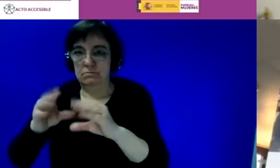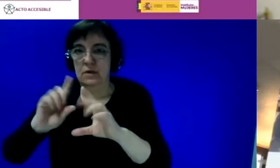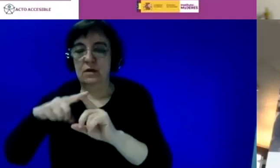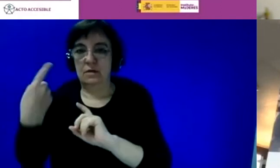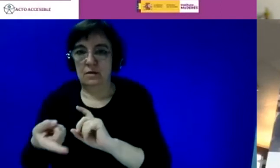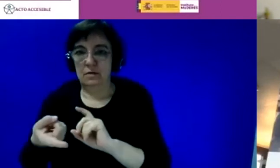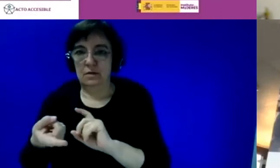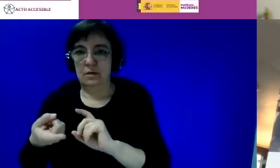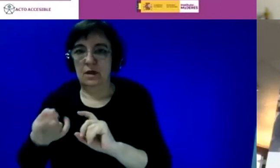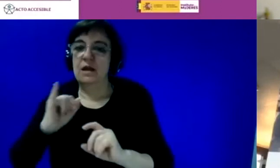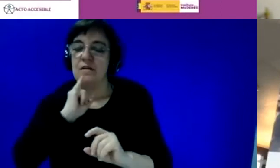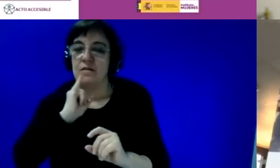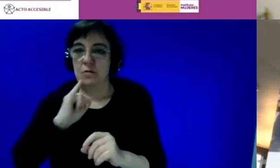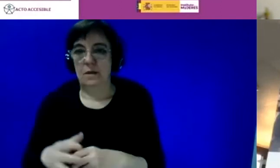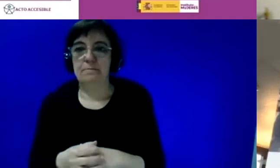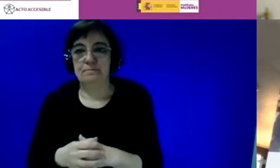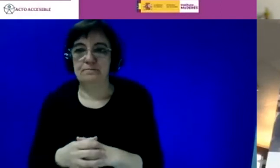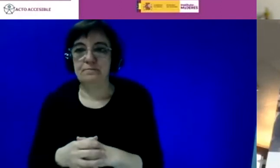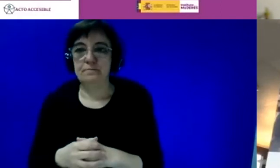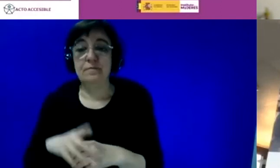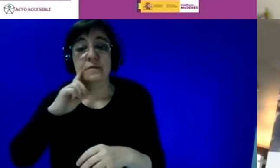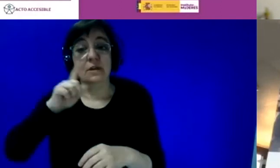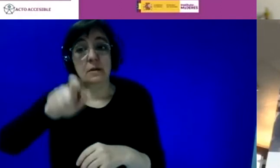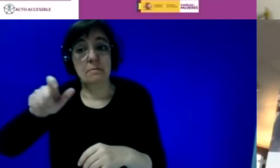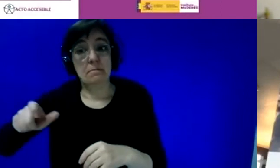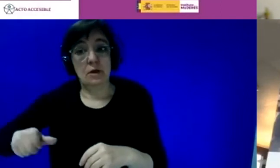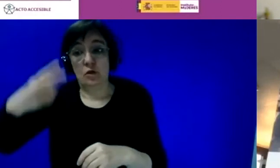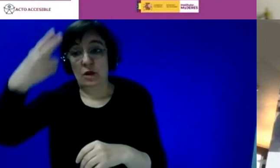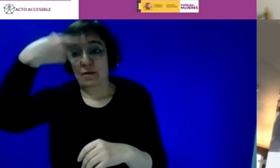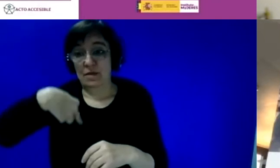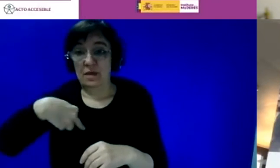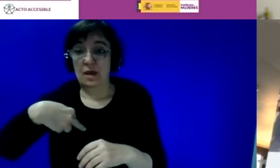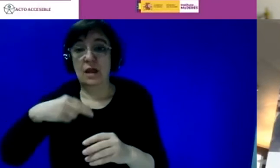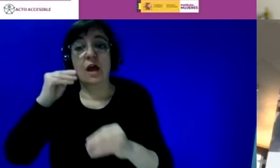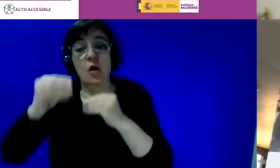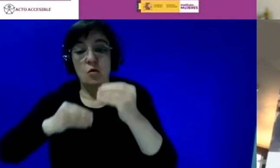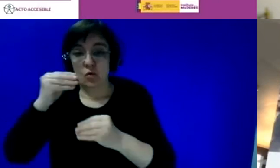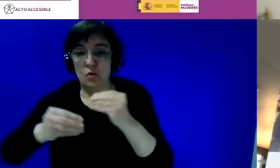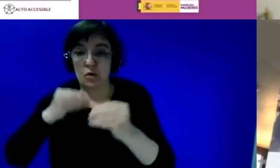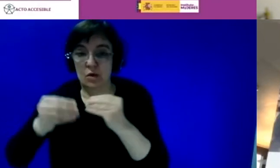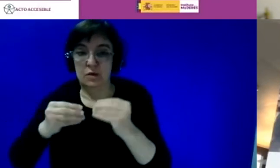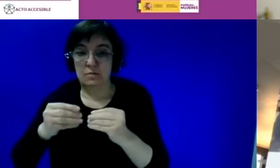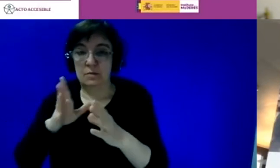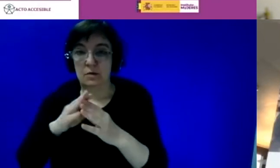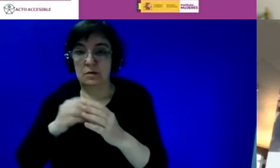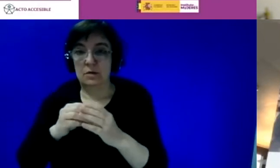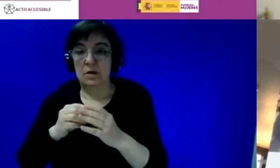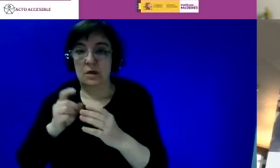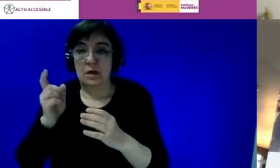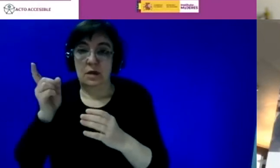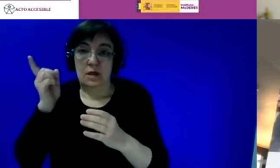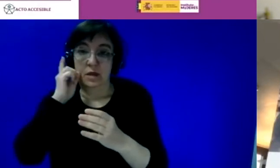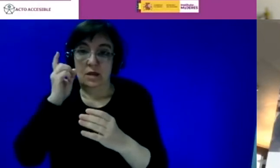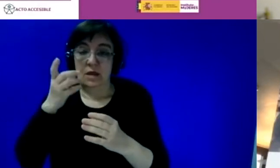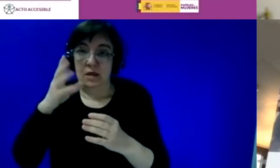and you have to activate the language you wish to hear there. For blind people who are